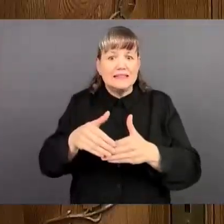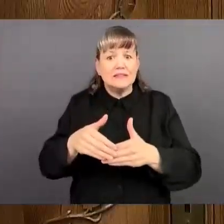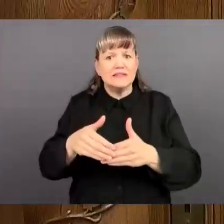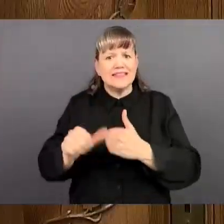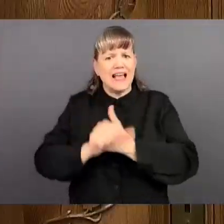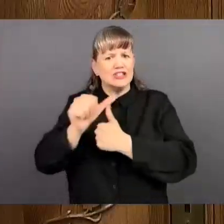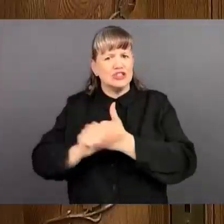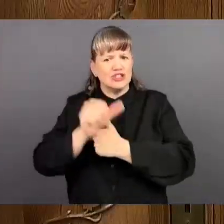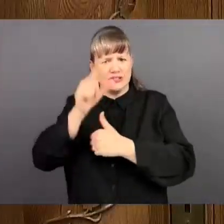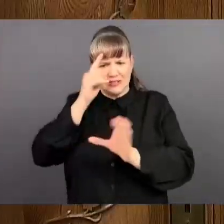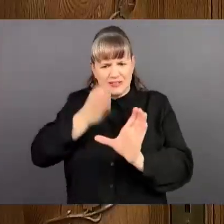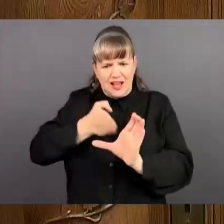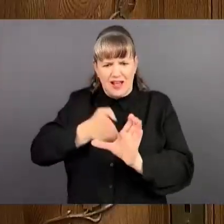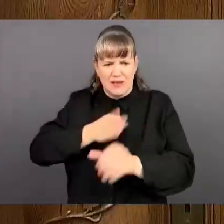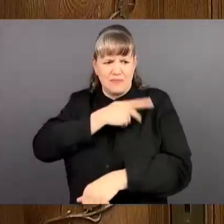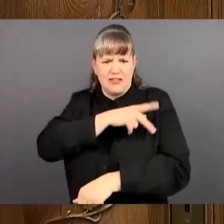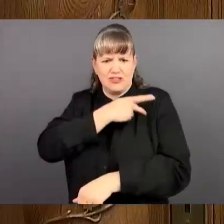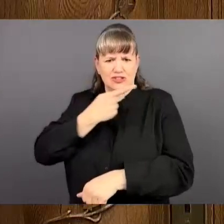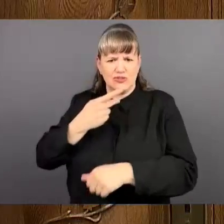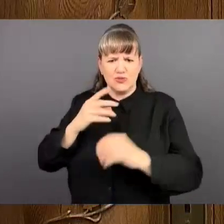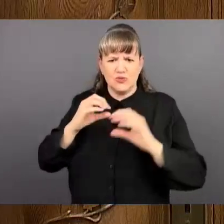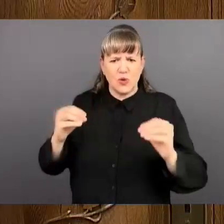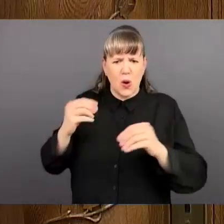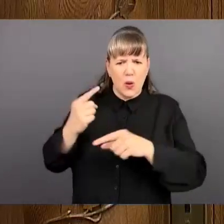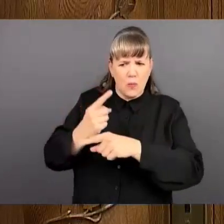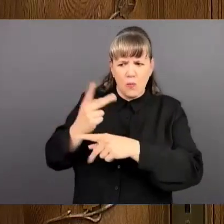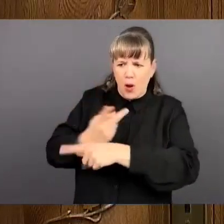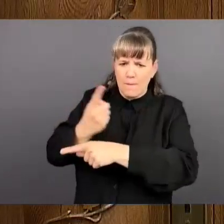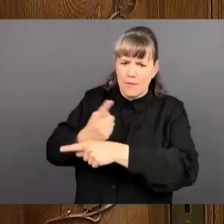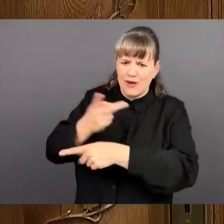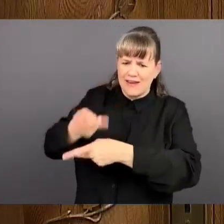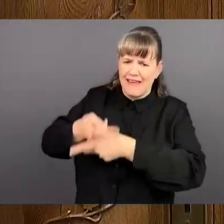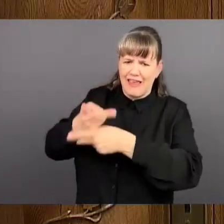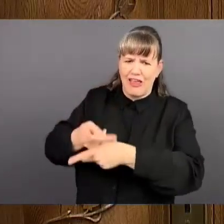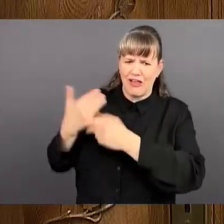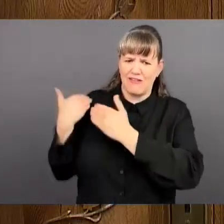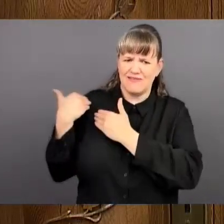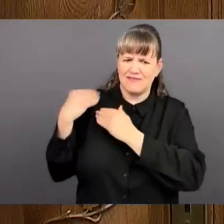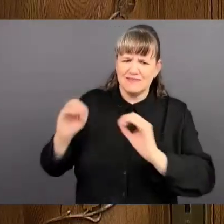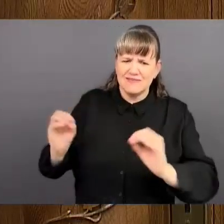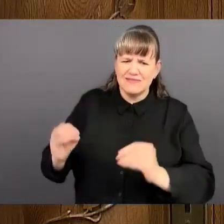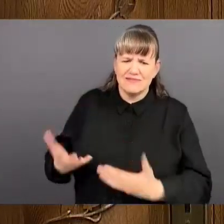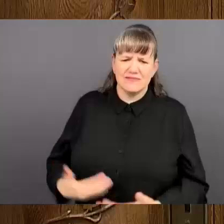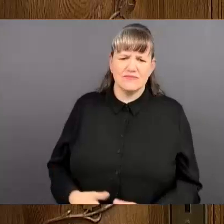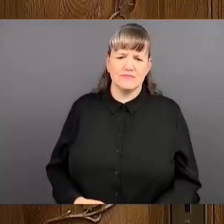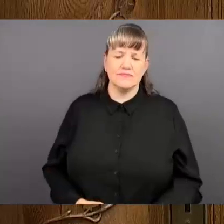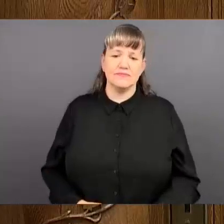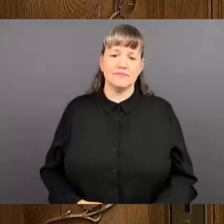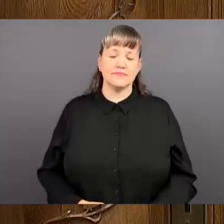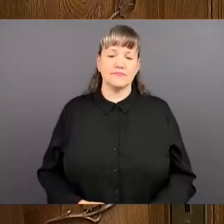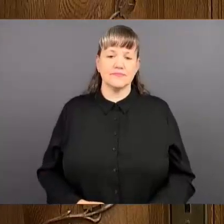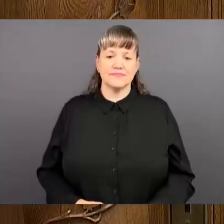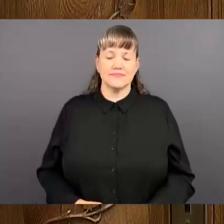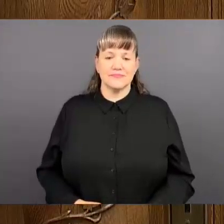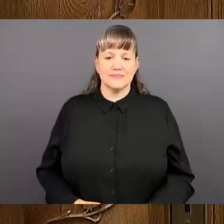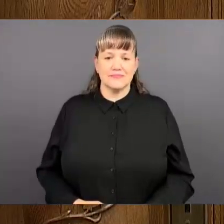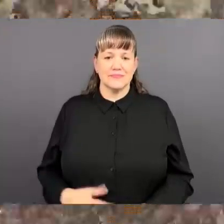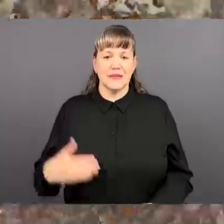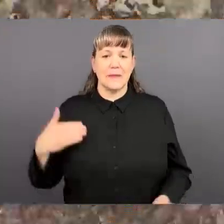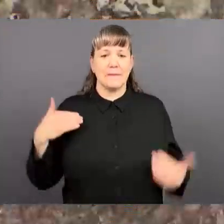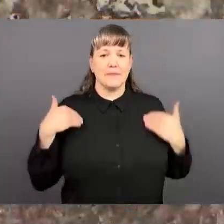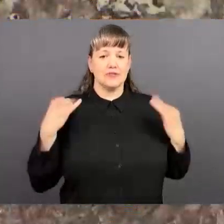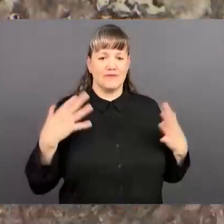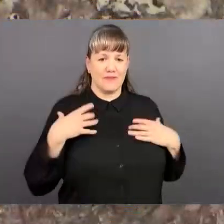Minister of Health. Thank you very much, Honourable Speaker, and thank you to the member for